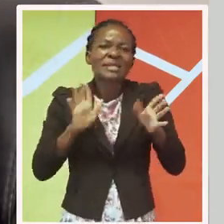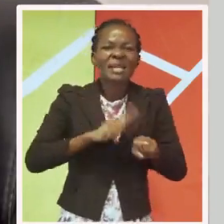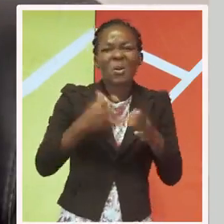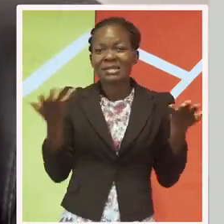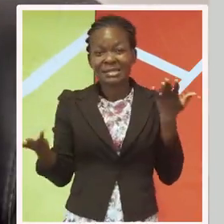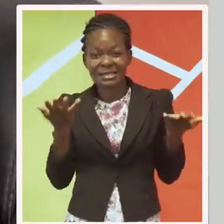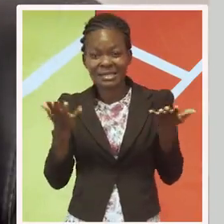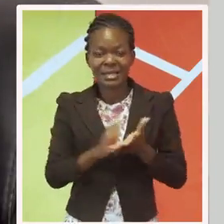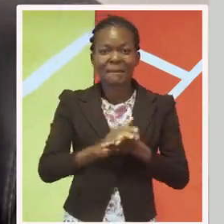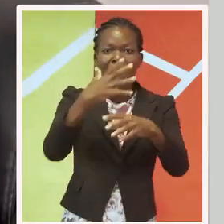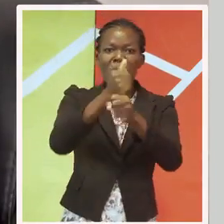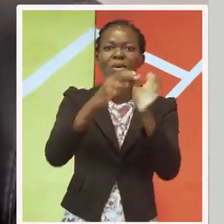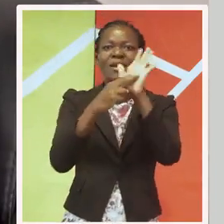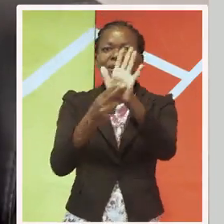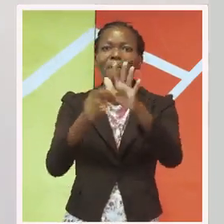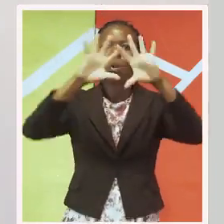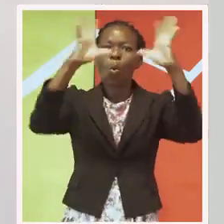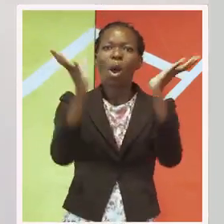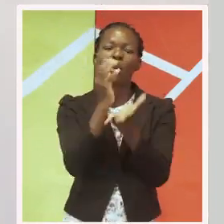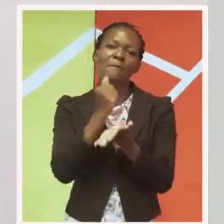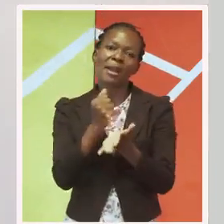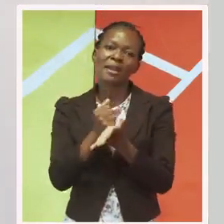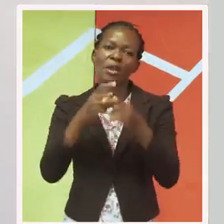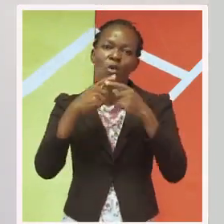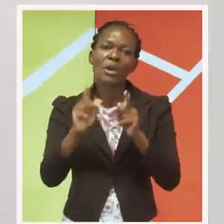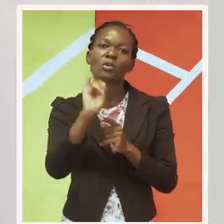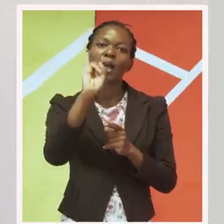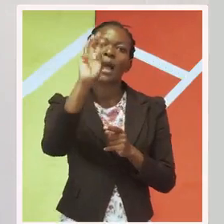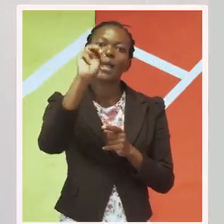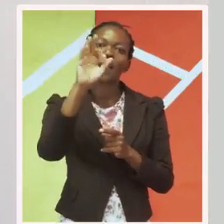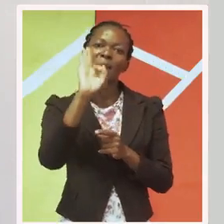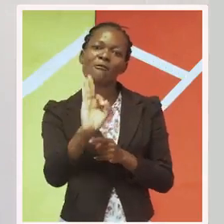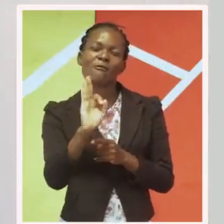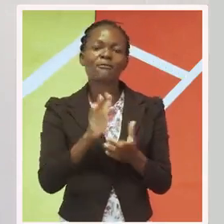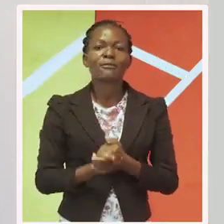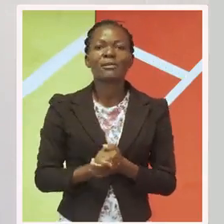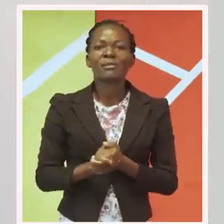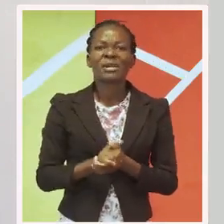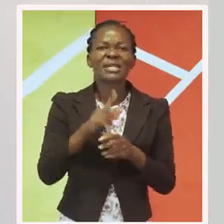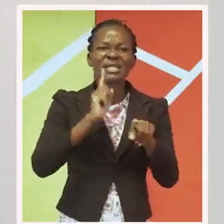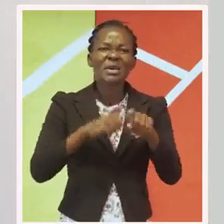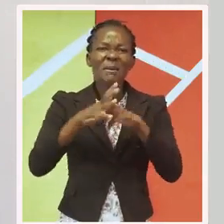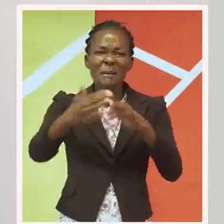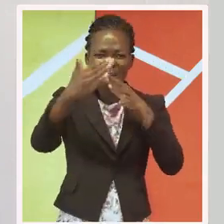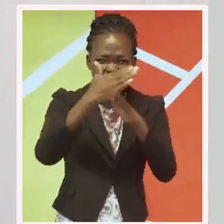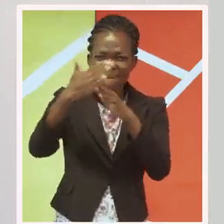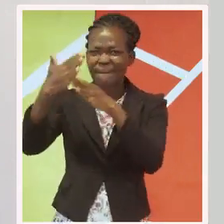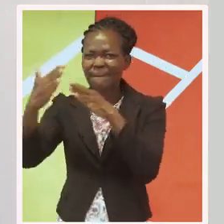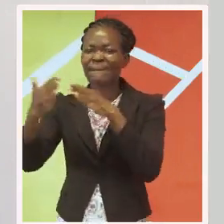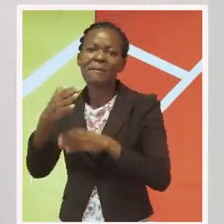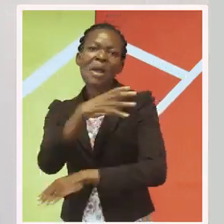governments, although sometimes institutions like the World Bank and the International Monetary Fund, the